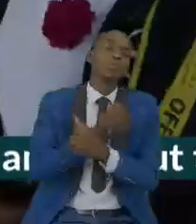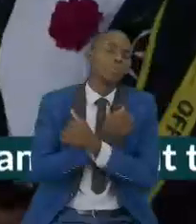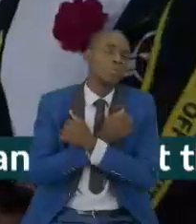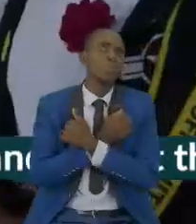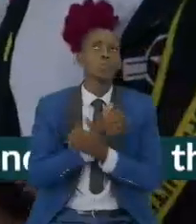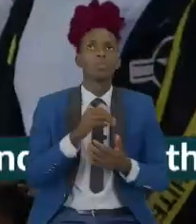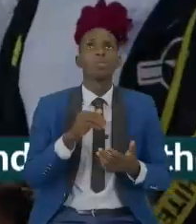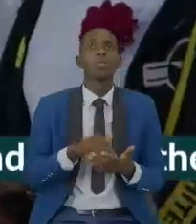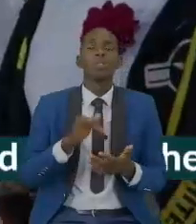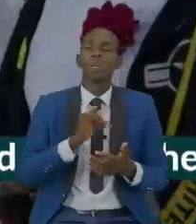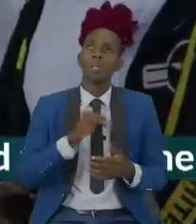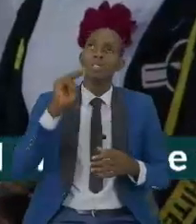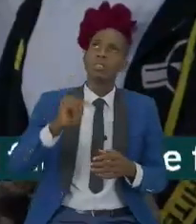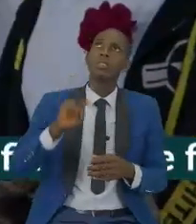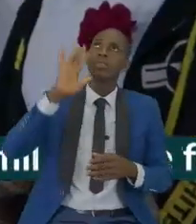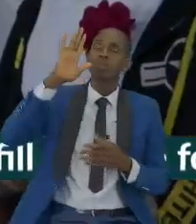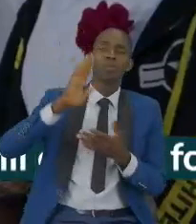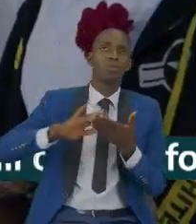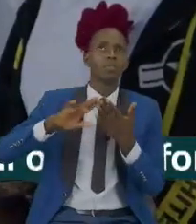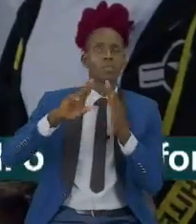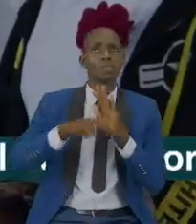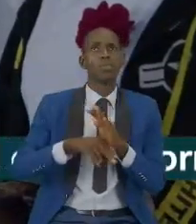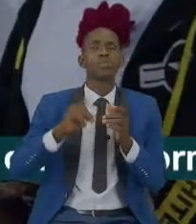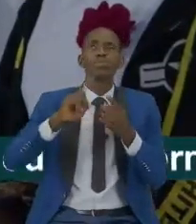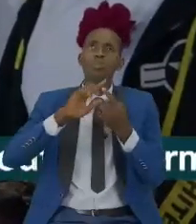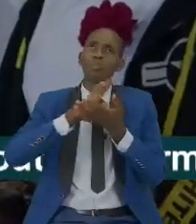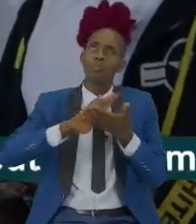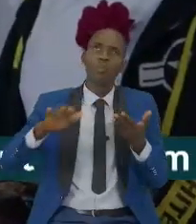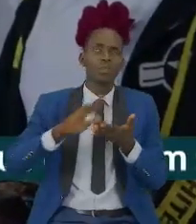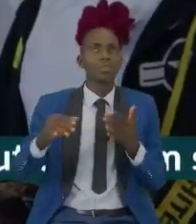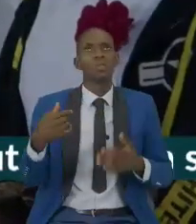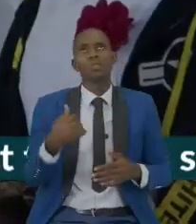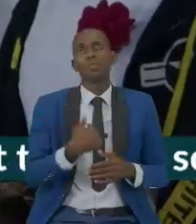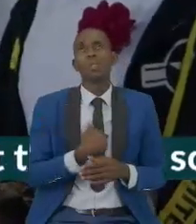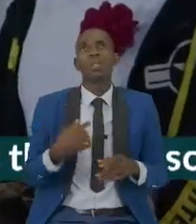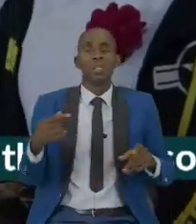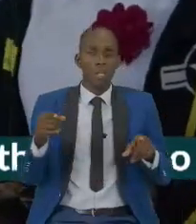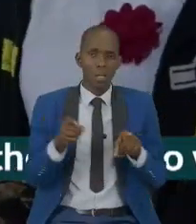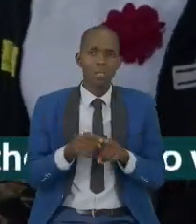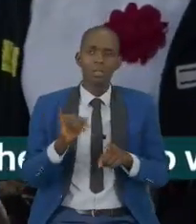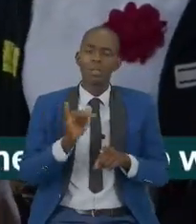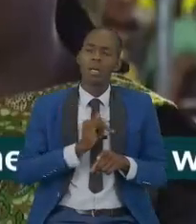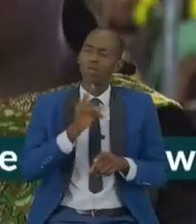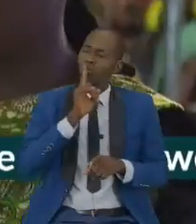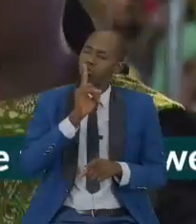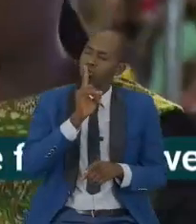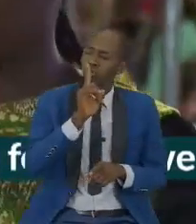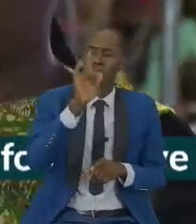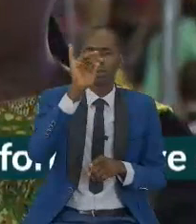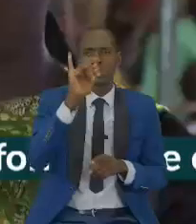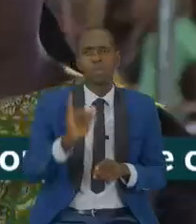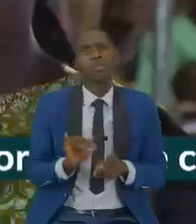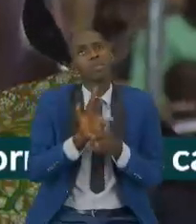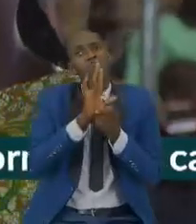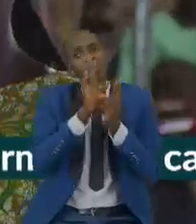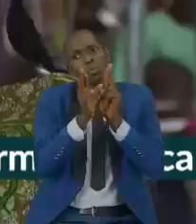the goodness of God to forgive as you genuinely repent, as you genuinely